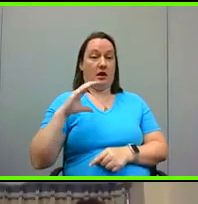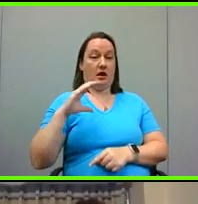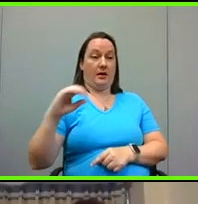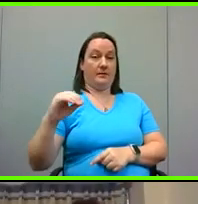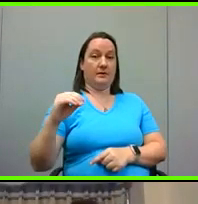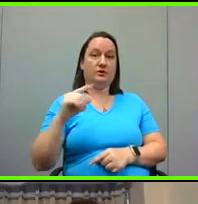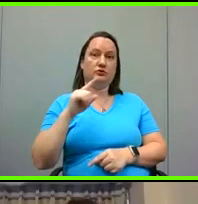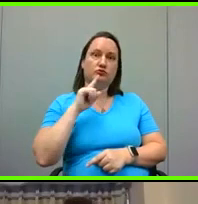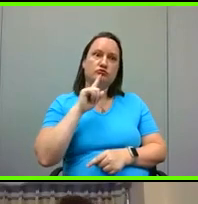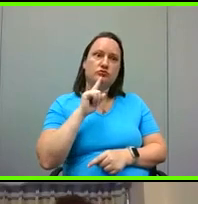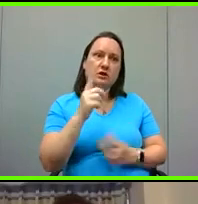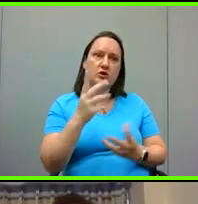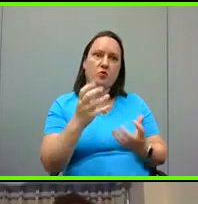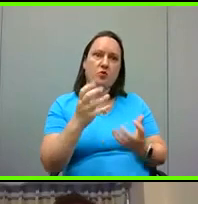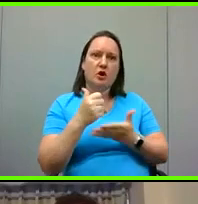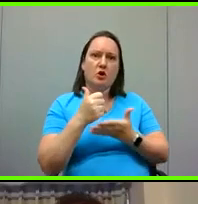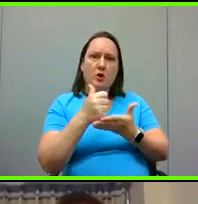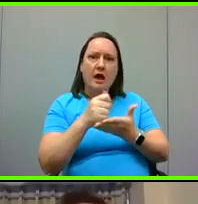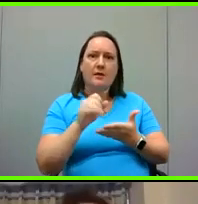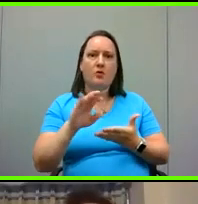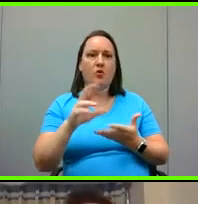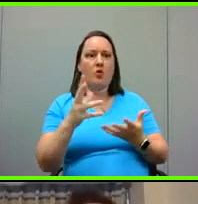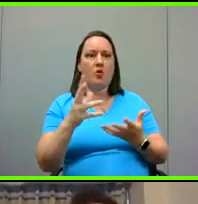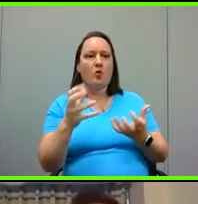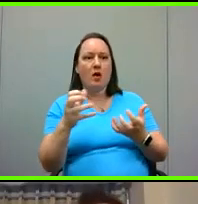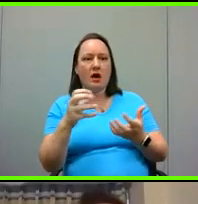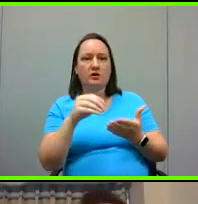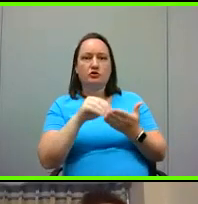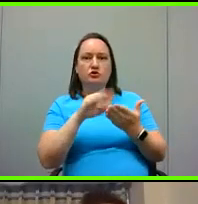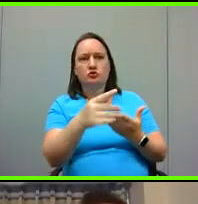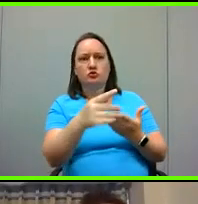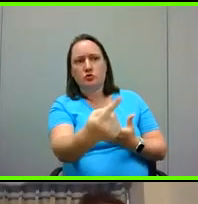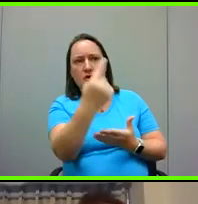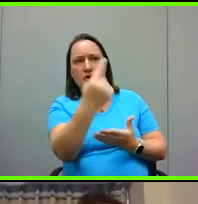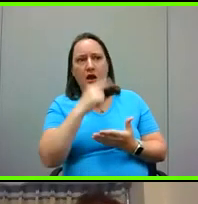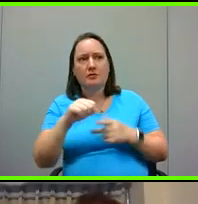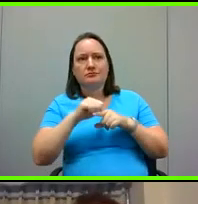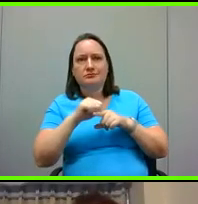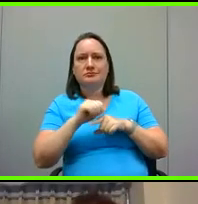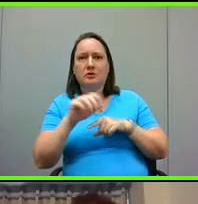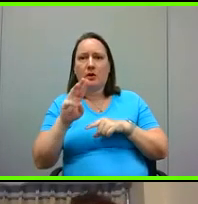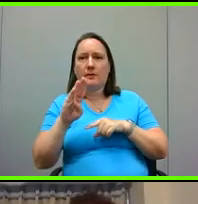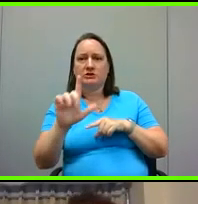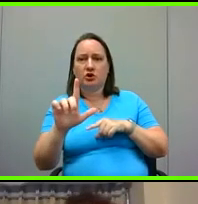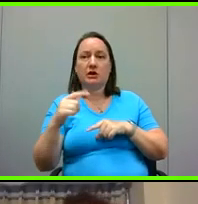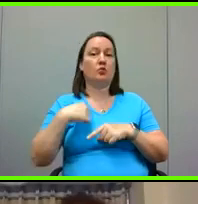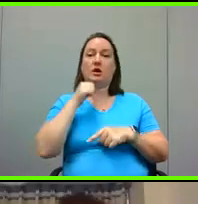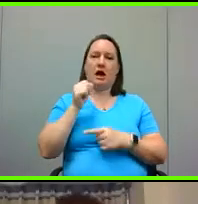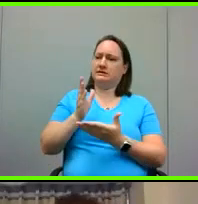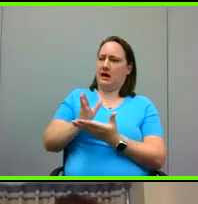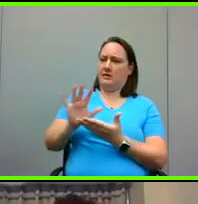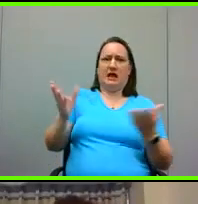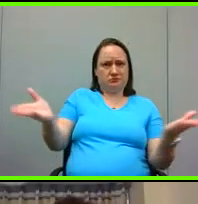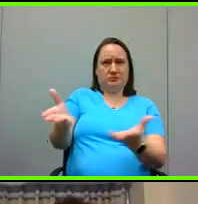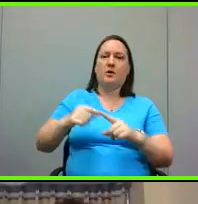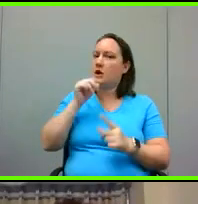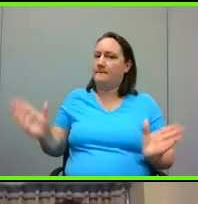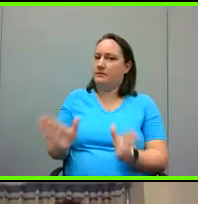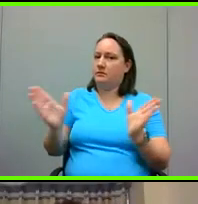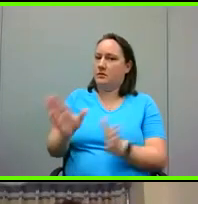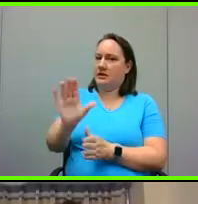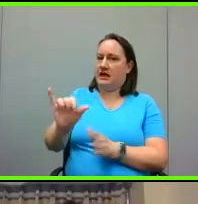and do some work-based learning, we're not stopping that, but we're not actually promoting that service or advocating for an employee